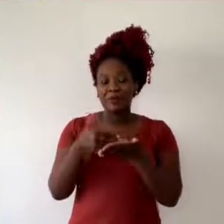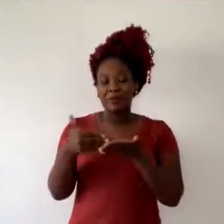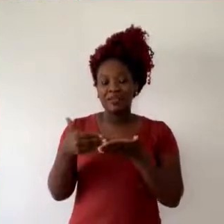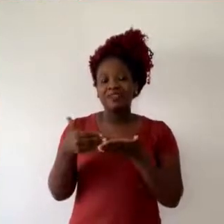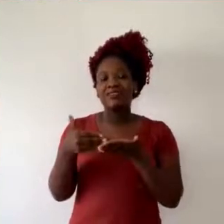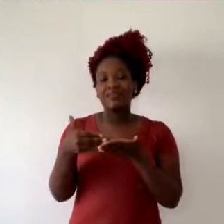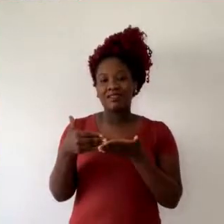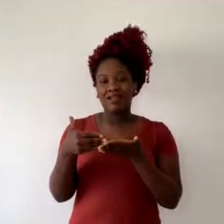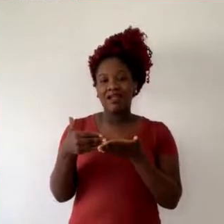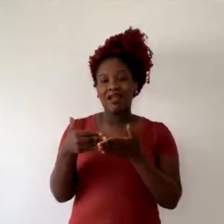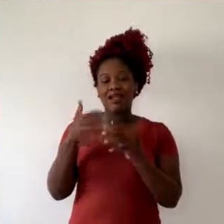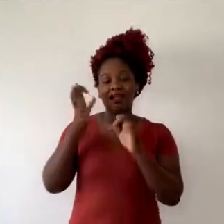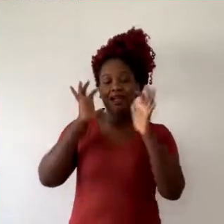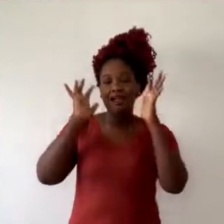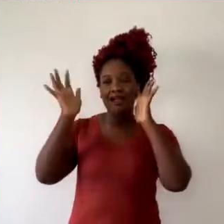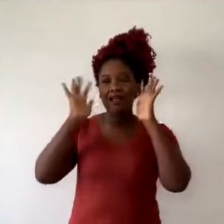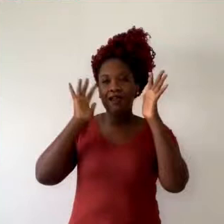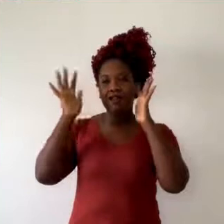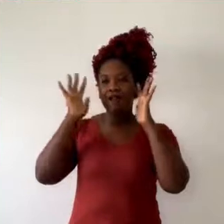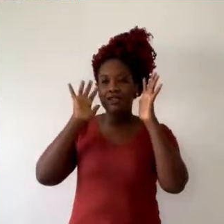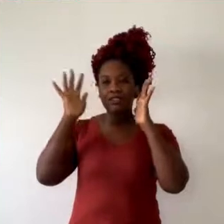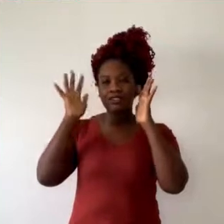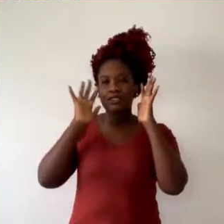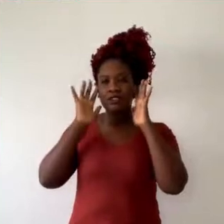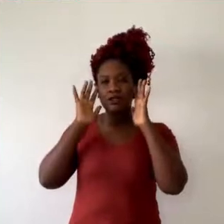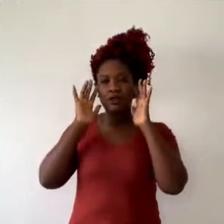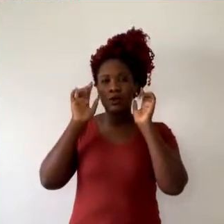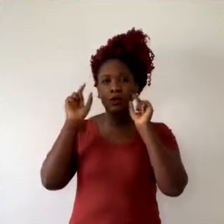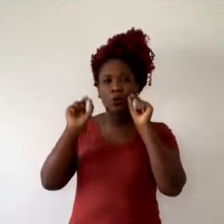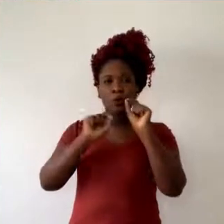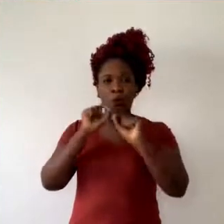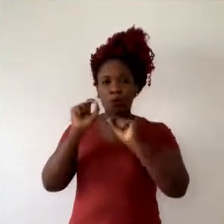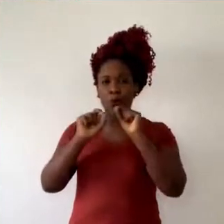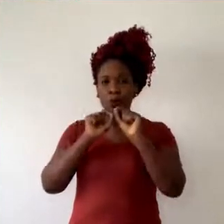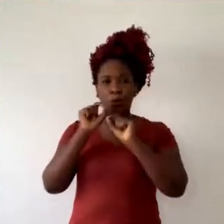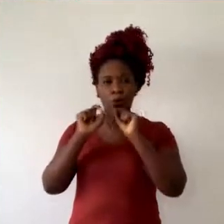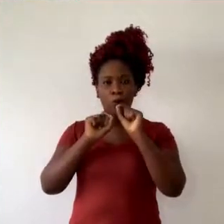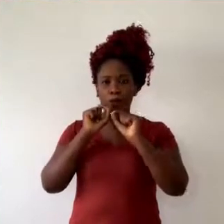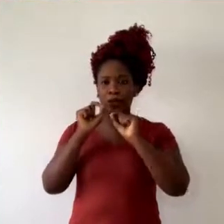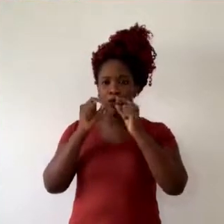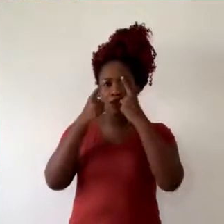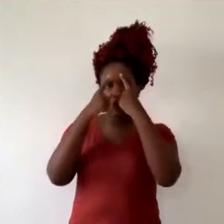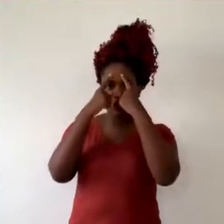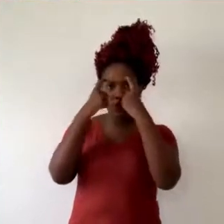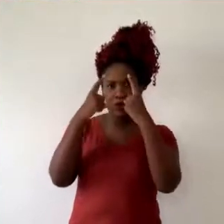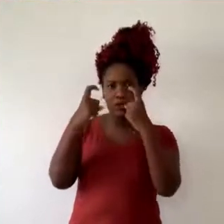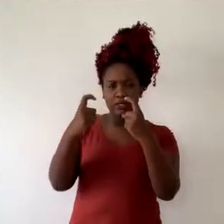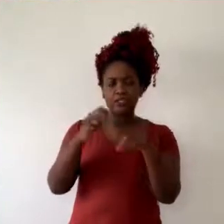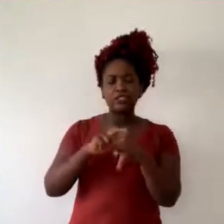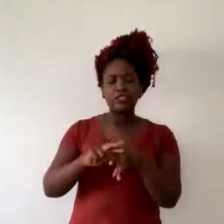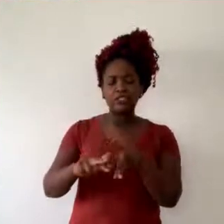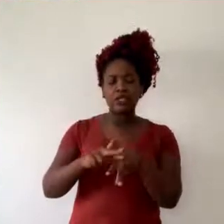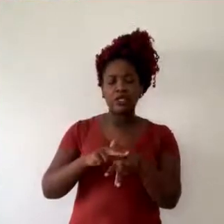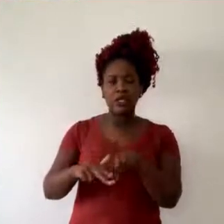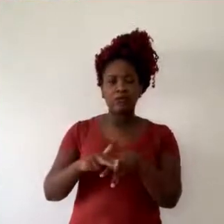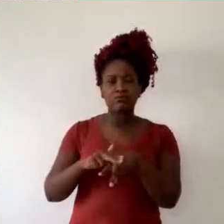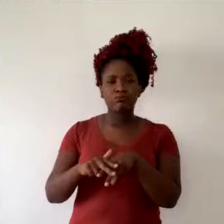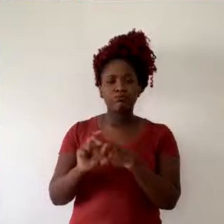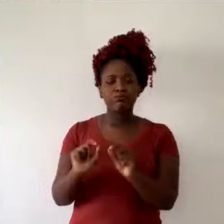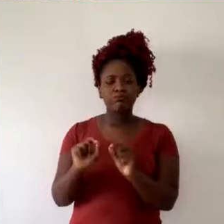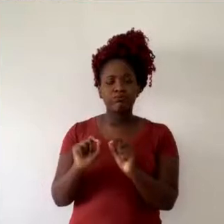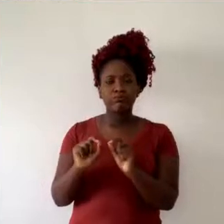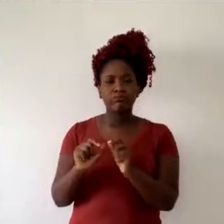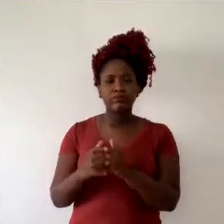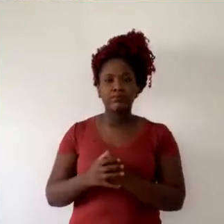panel with a reflection about what is gender violence. We are here. What do we